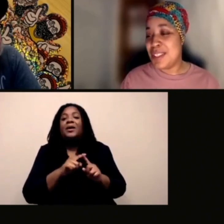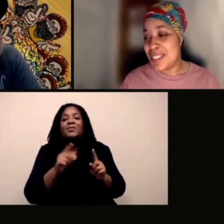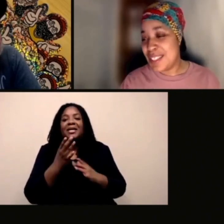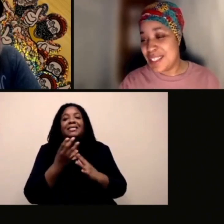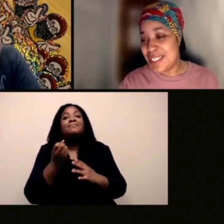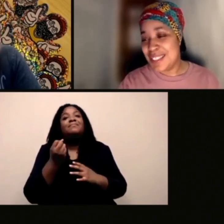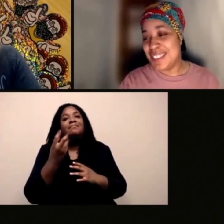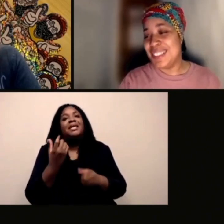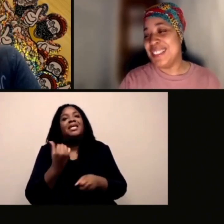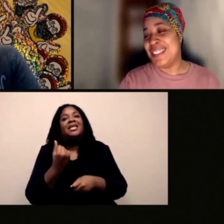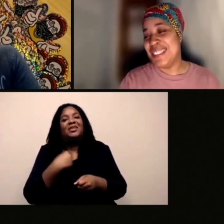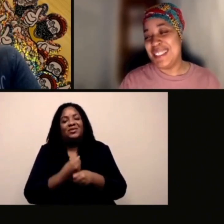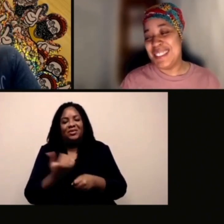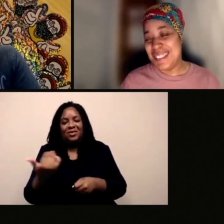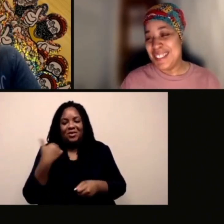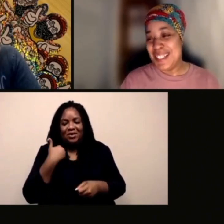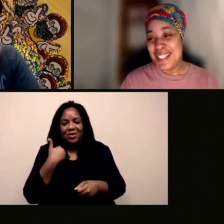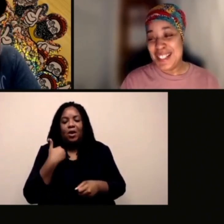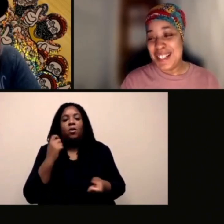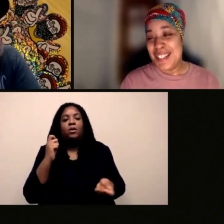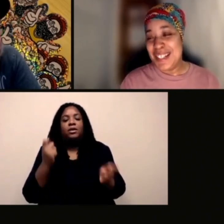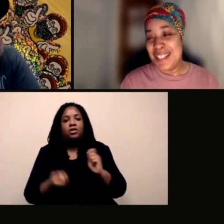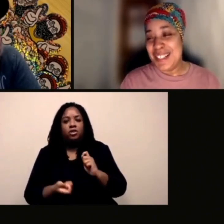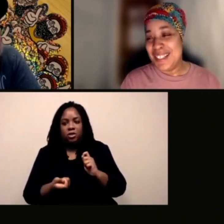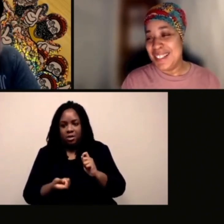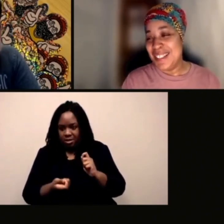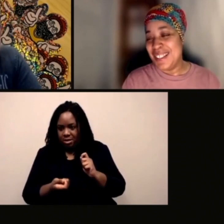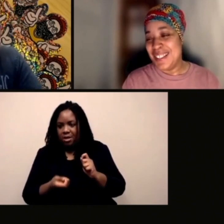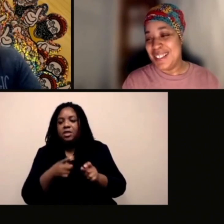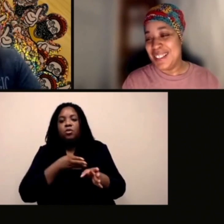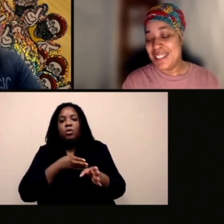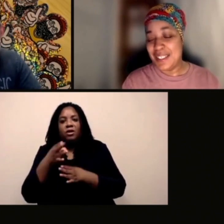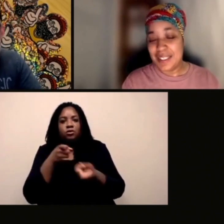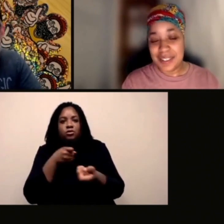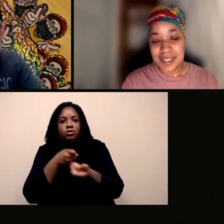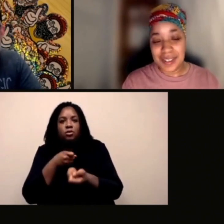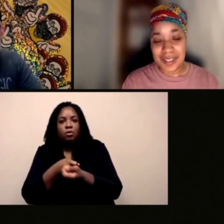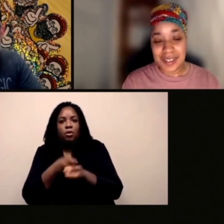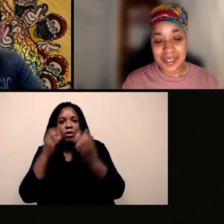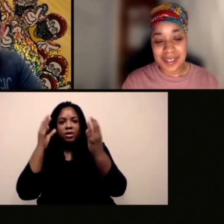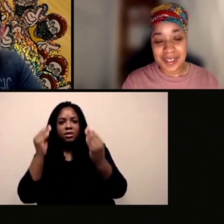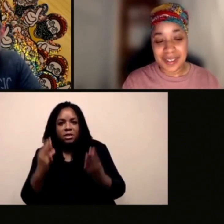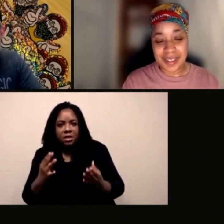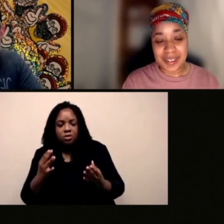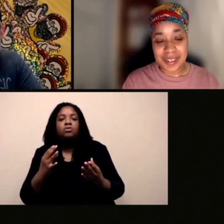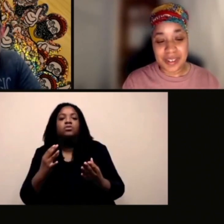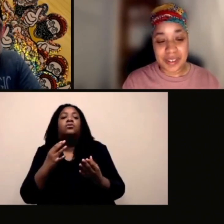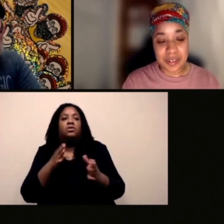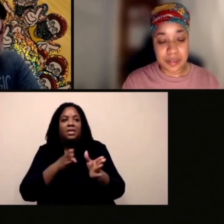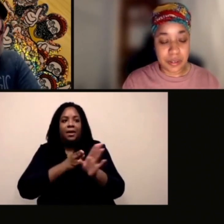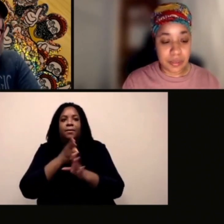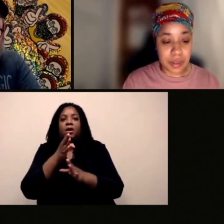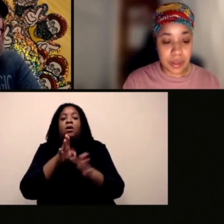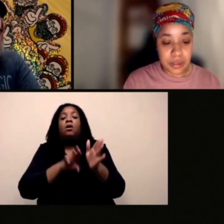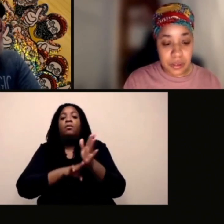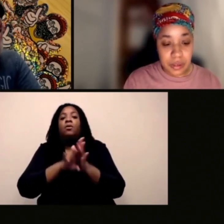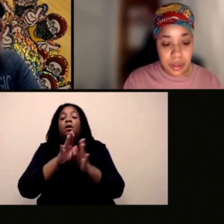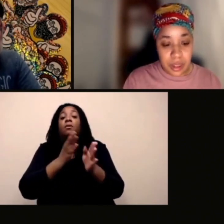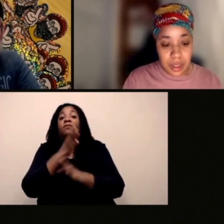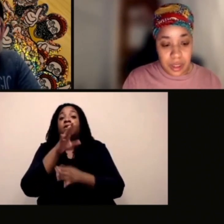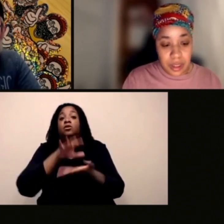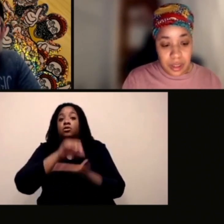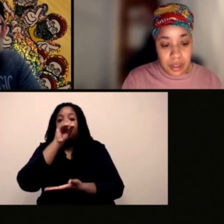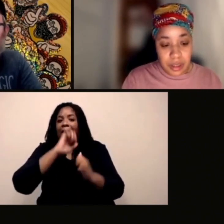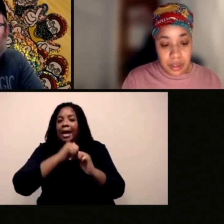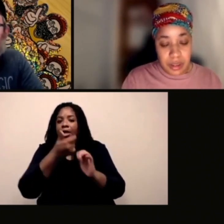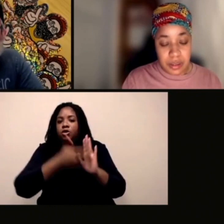ago, and flipped to providing professional support to teachers in professional learning on how to utilize Scratch in the